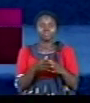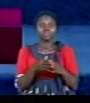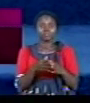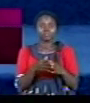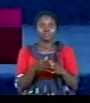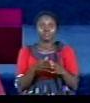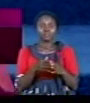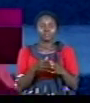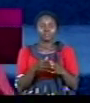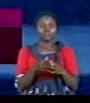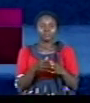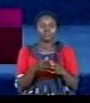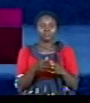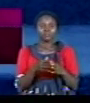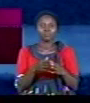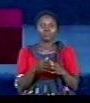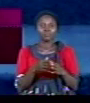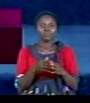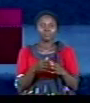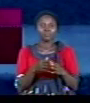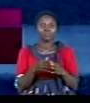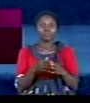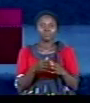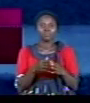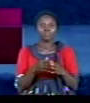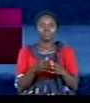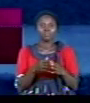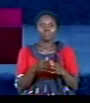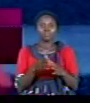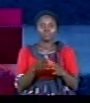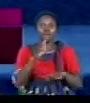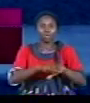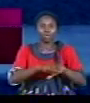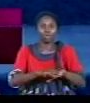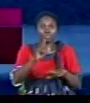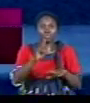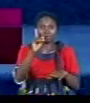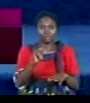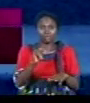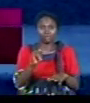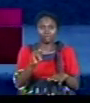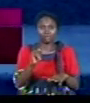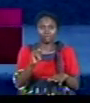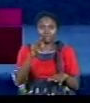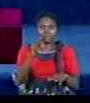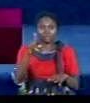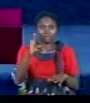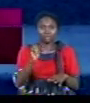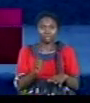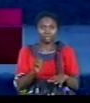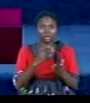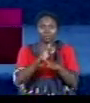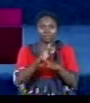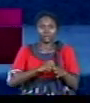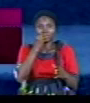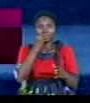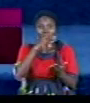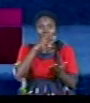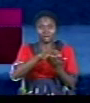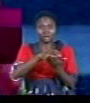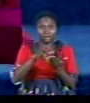again on Tuesday after I ate akara and slept. So it started again. I was surprised in the